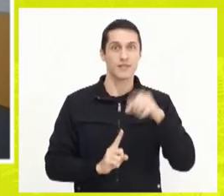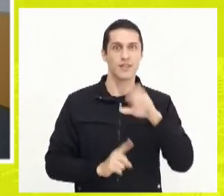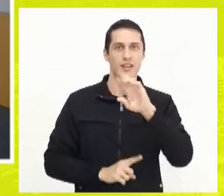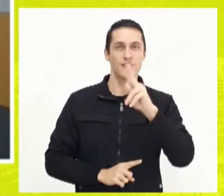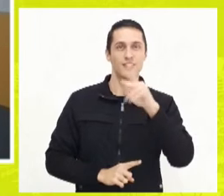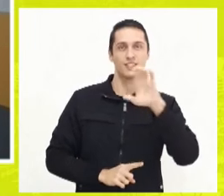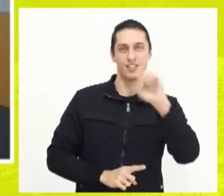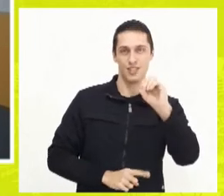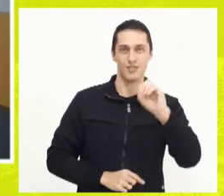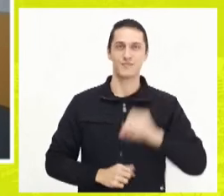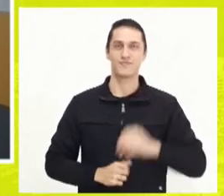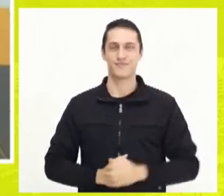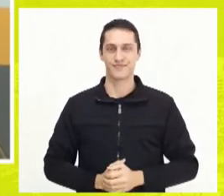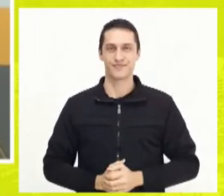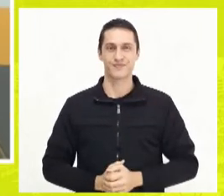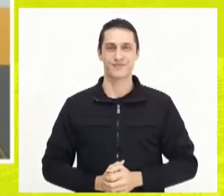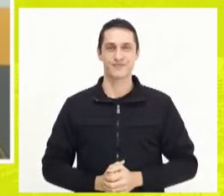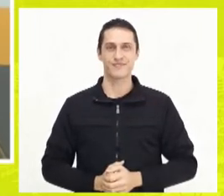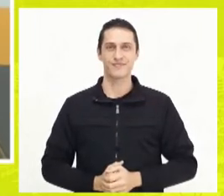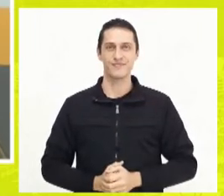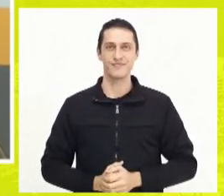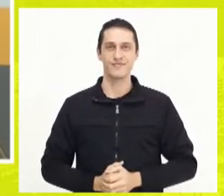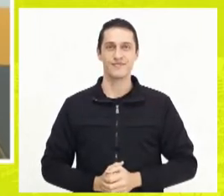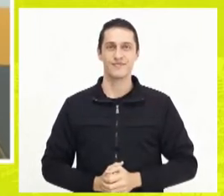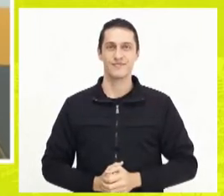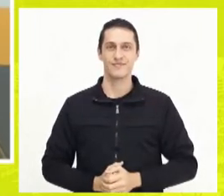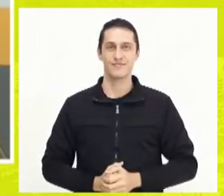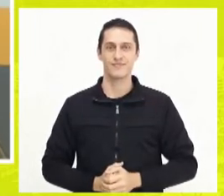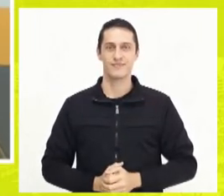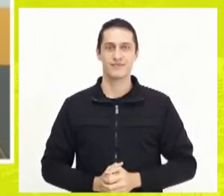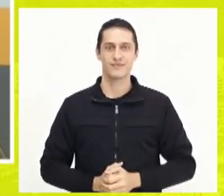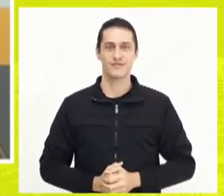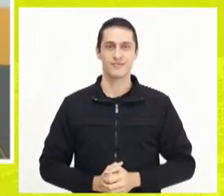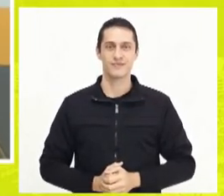ready and the floor is with you chico